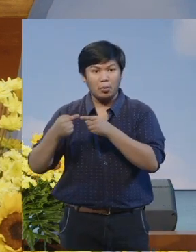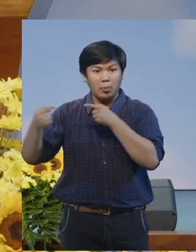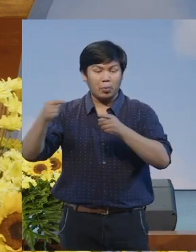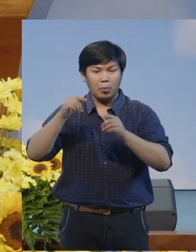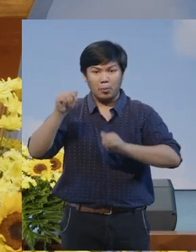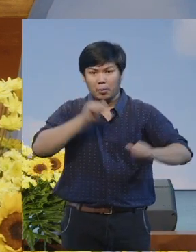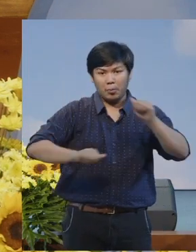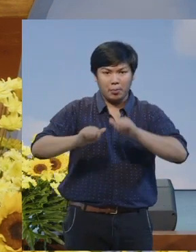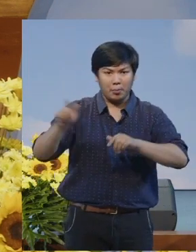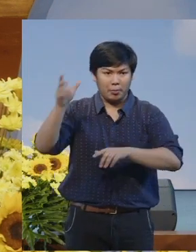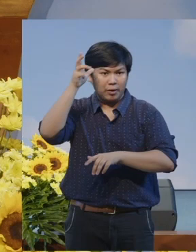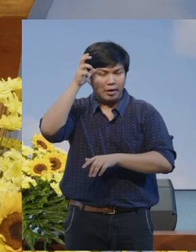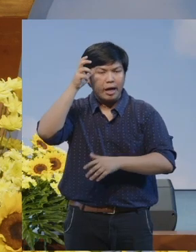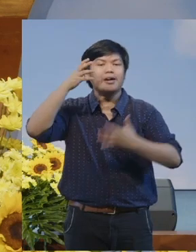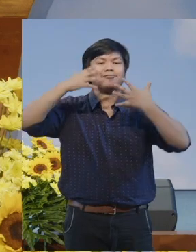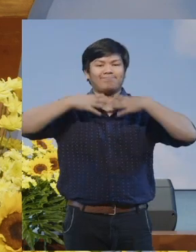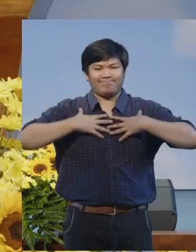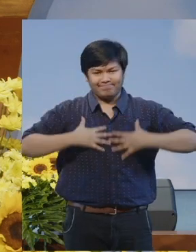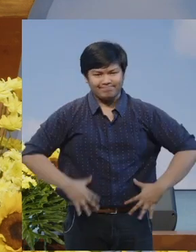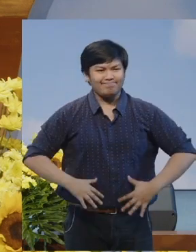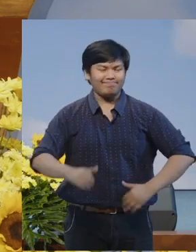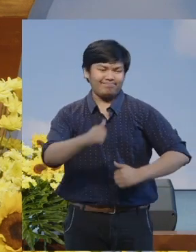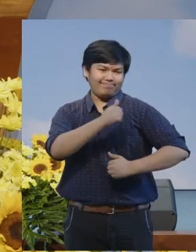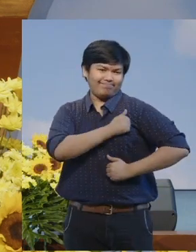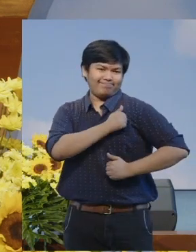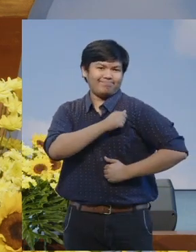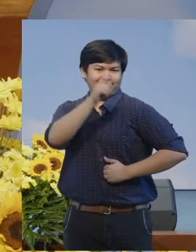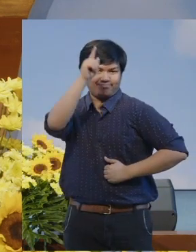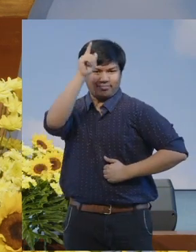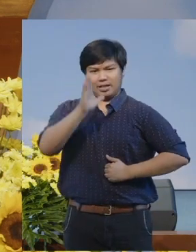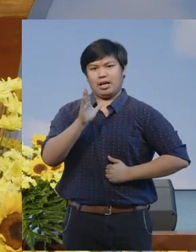aktibidades? Put on the armor of God. Paano ba yun?